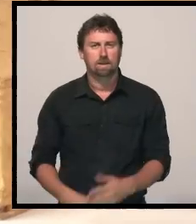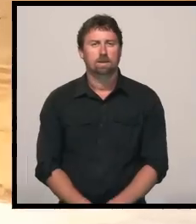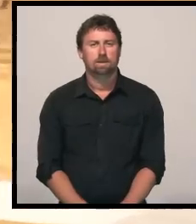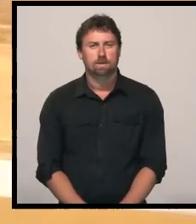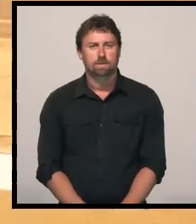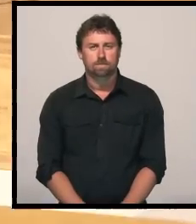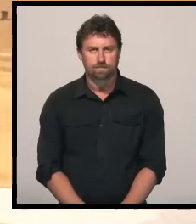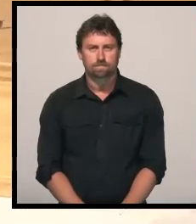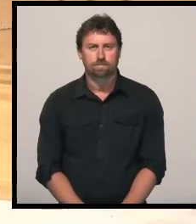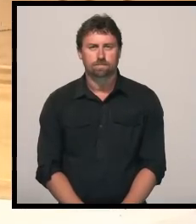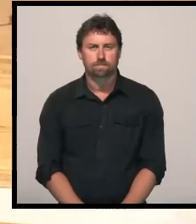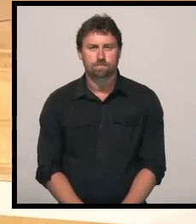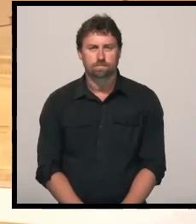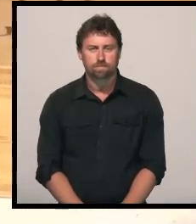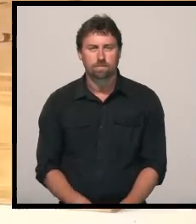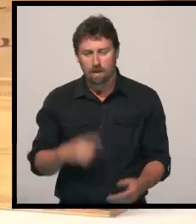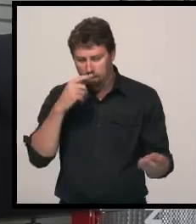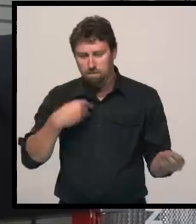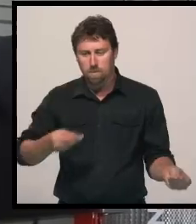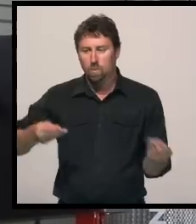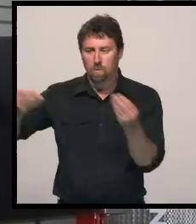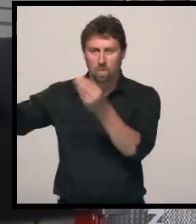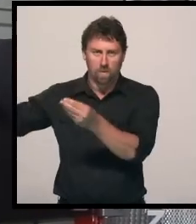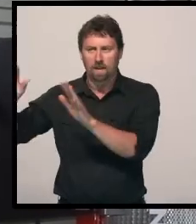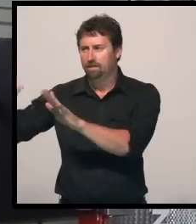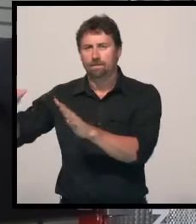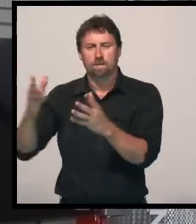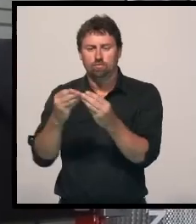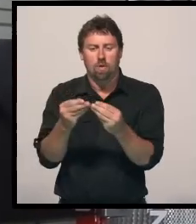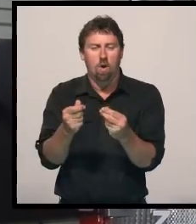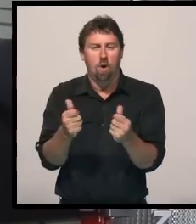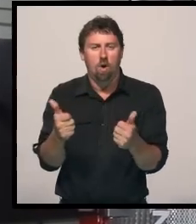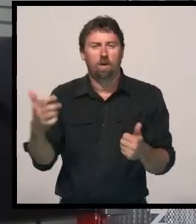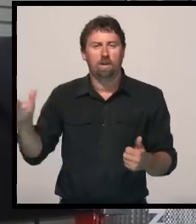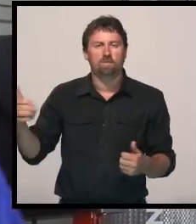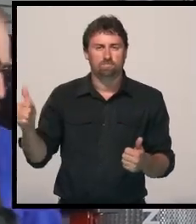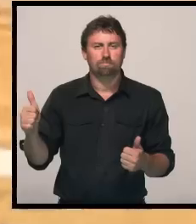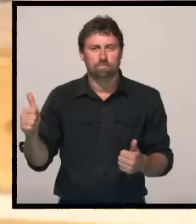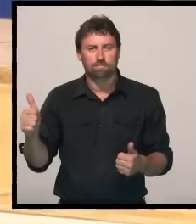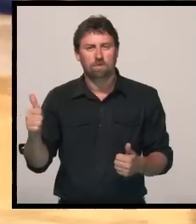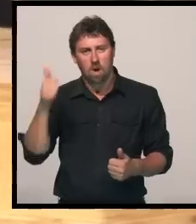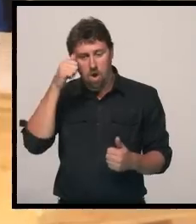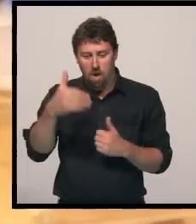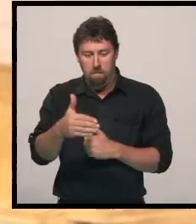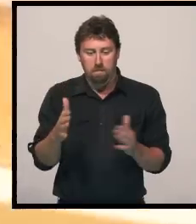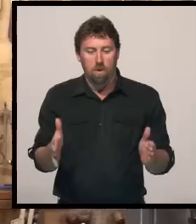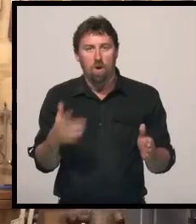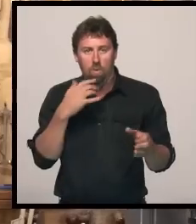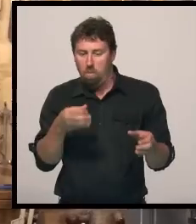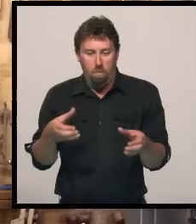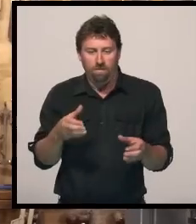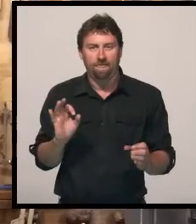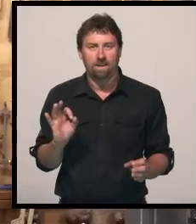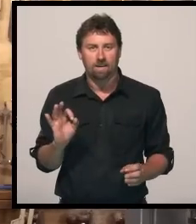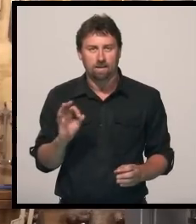And now I can safely move that and put it away to dry without disturbing the box and the stand. Once